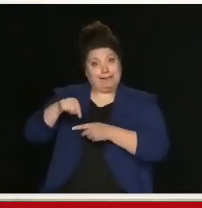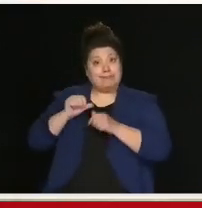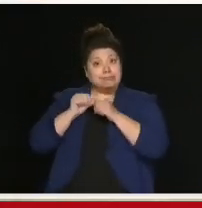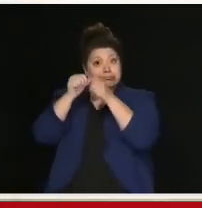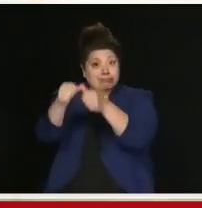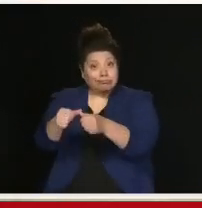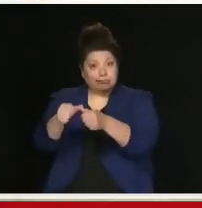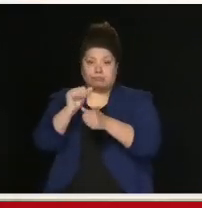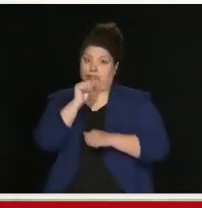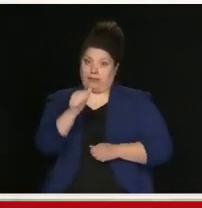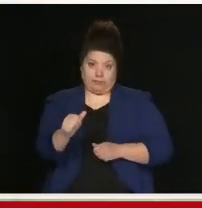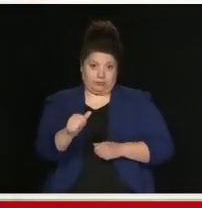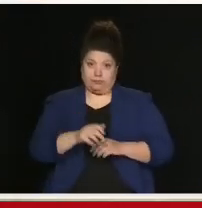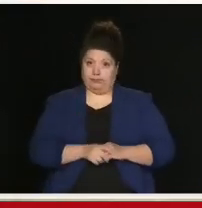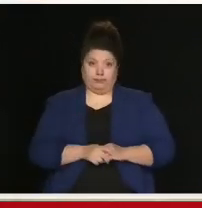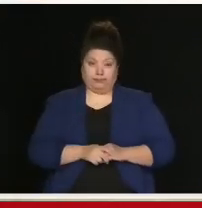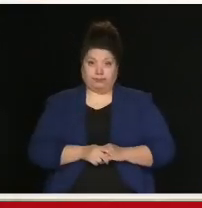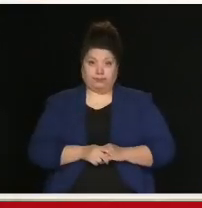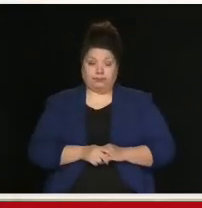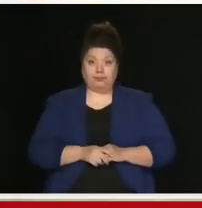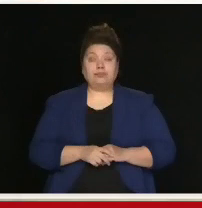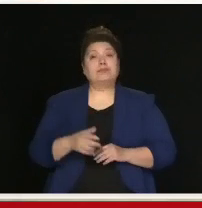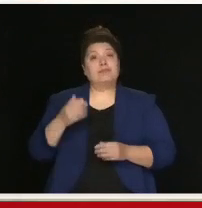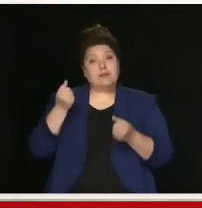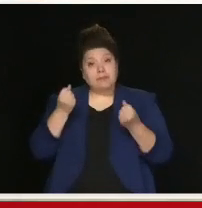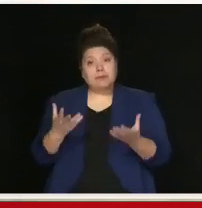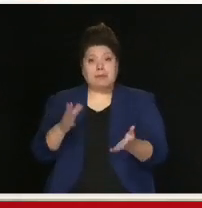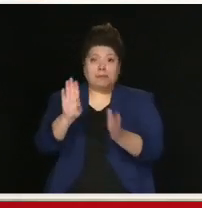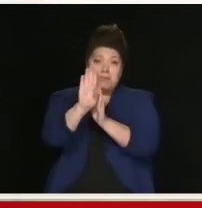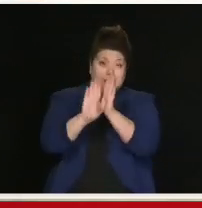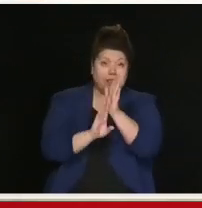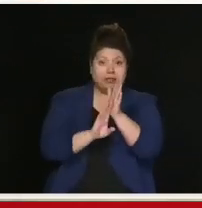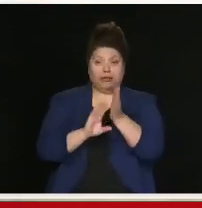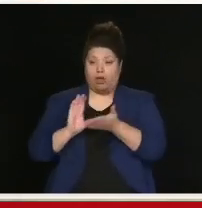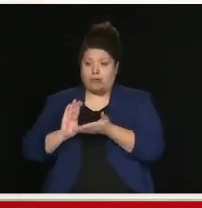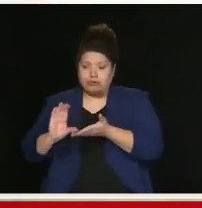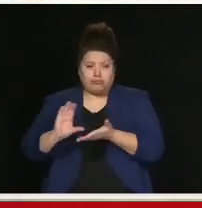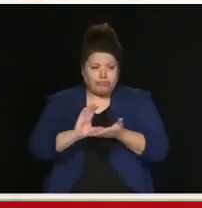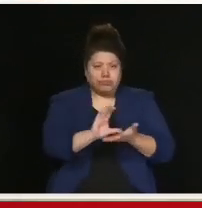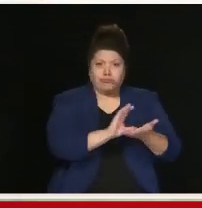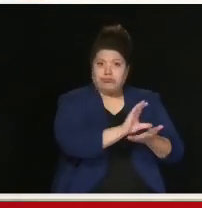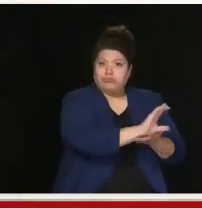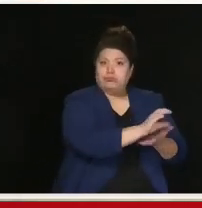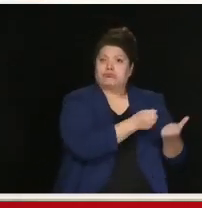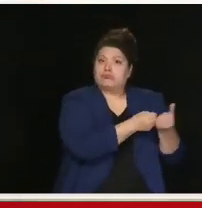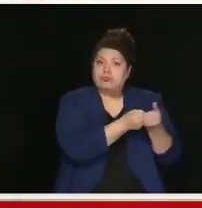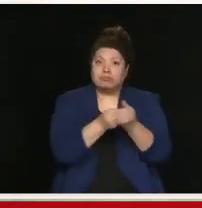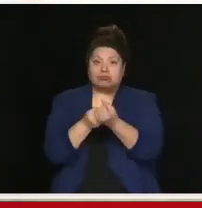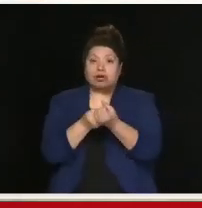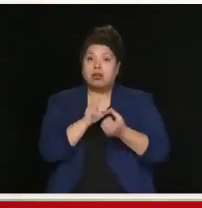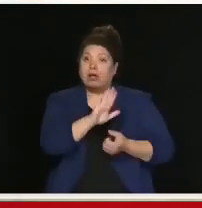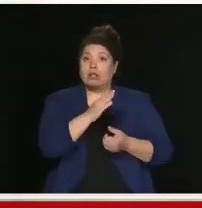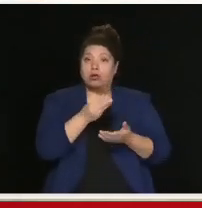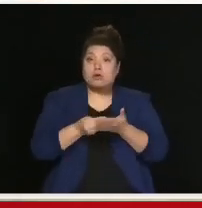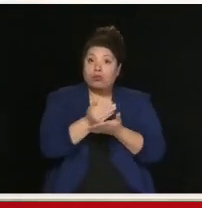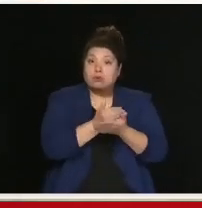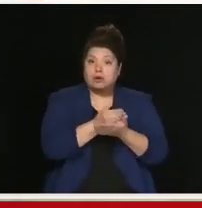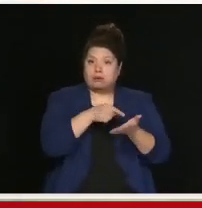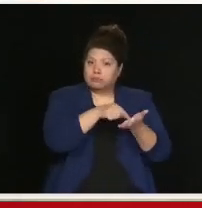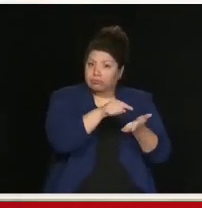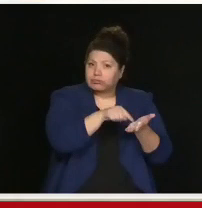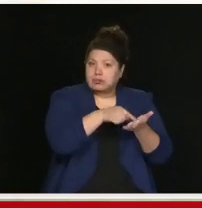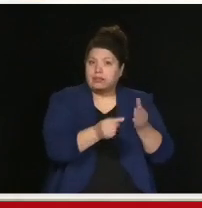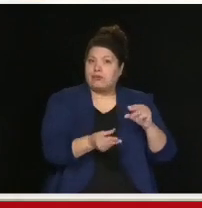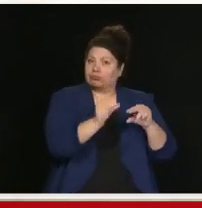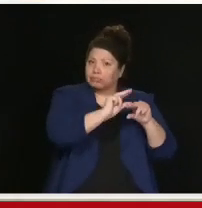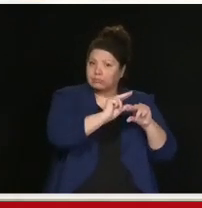We know it's not a long-term solution. We're offering billions of dollars to provinces to bonify the salaries of essential workers and make sure that our elders